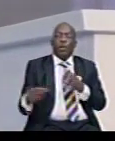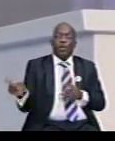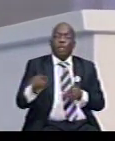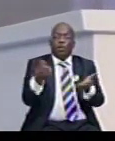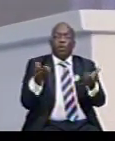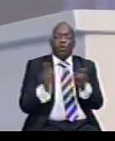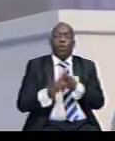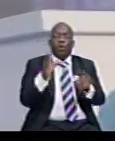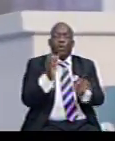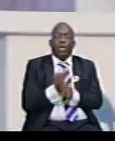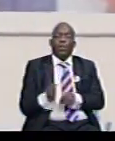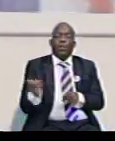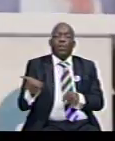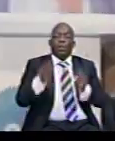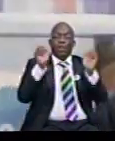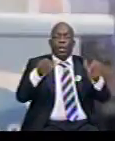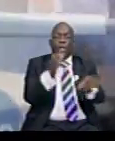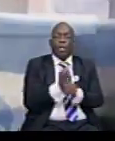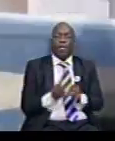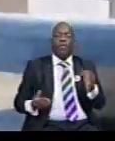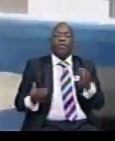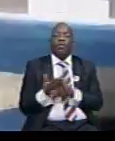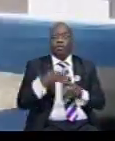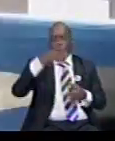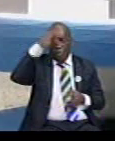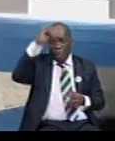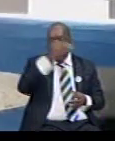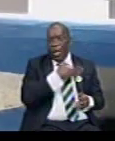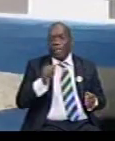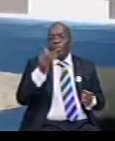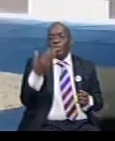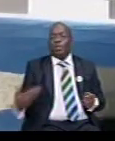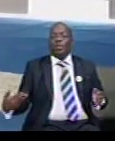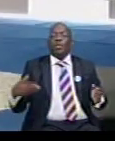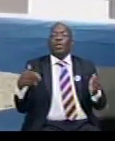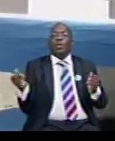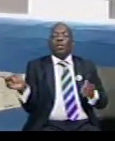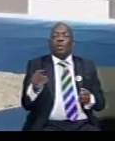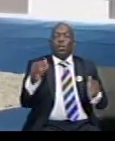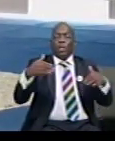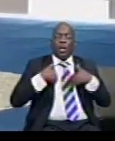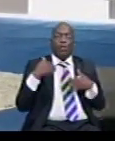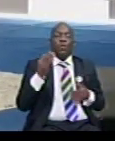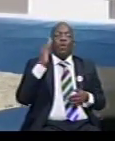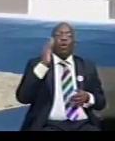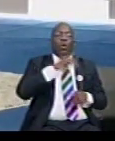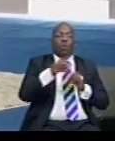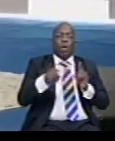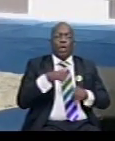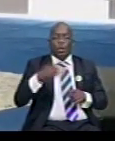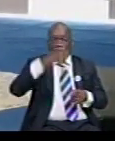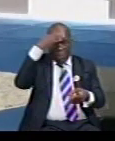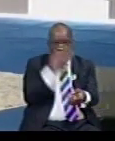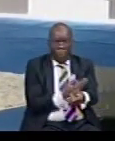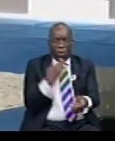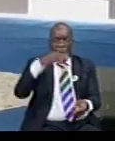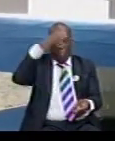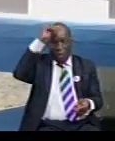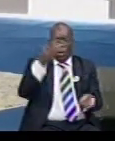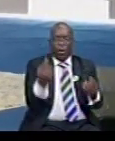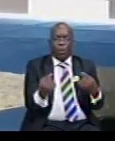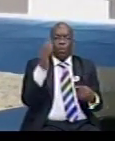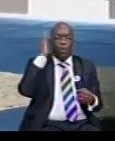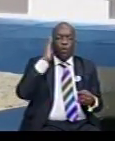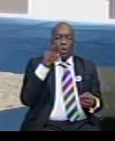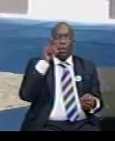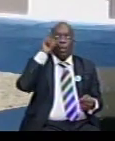machinery. So do they need any miracle? When the Son of Man cometh, shall he find faith on the earth? I pray he'll